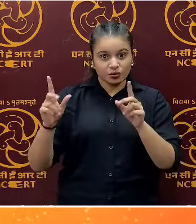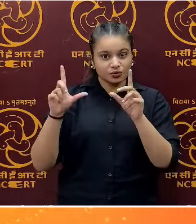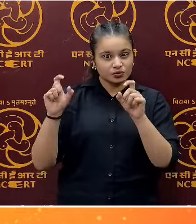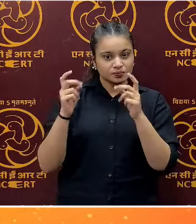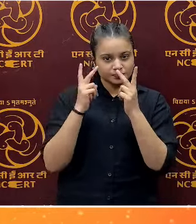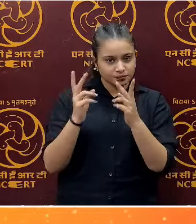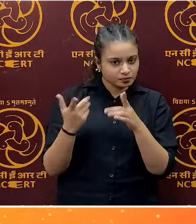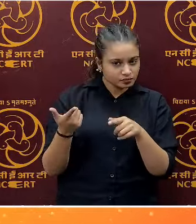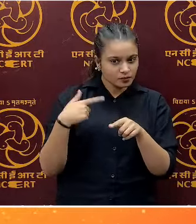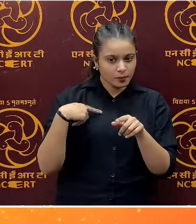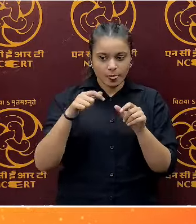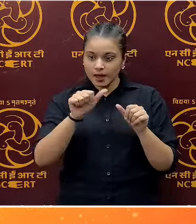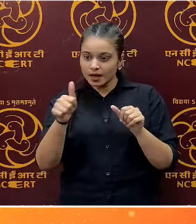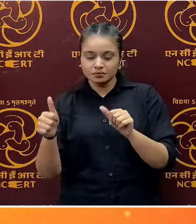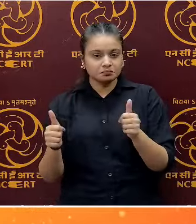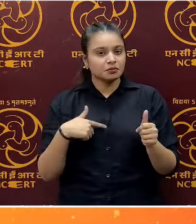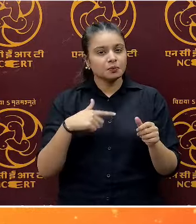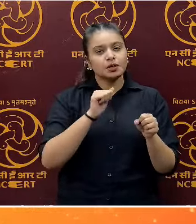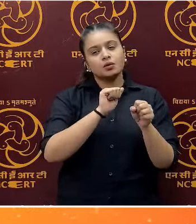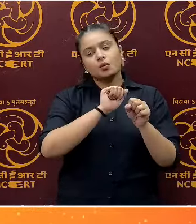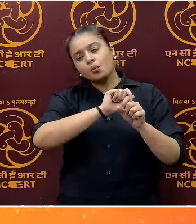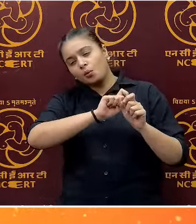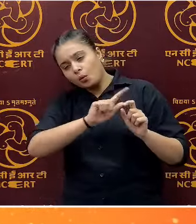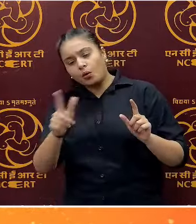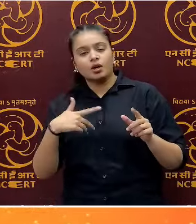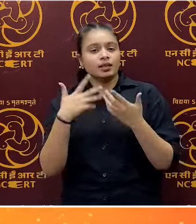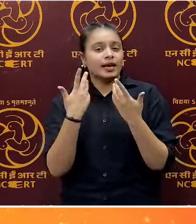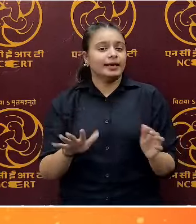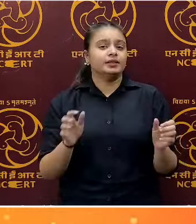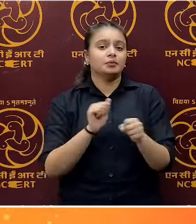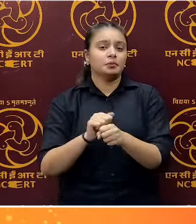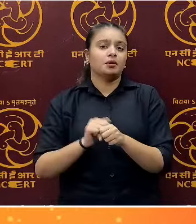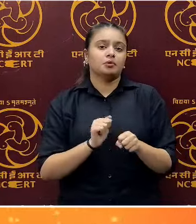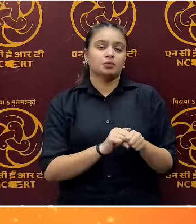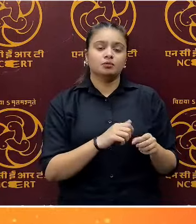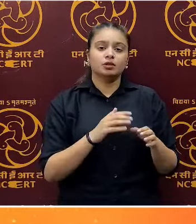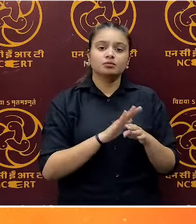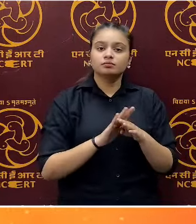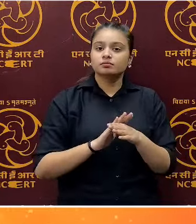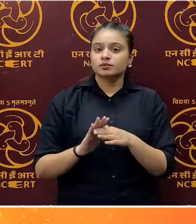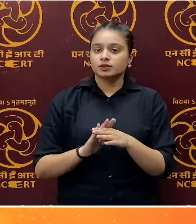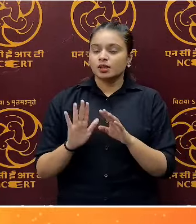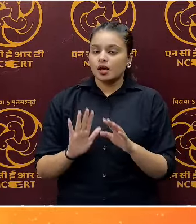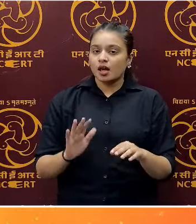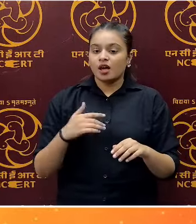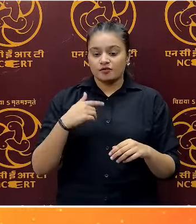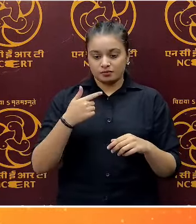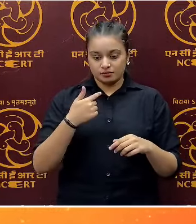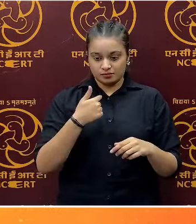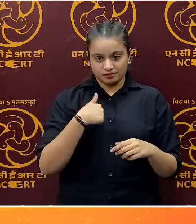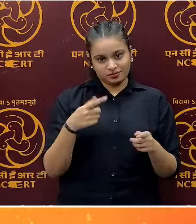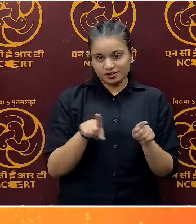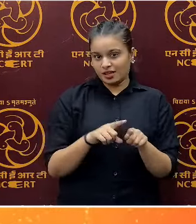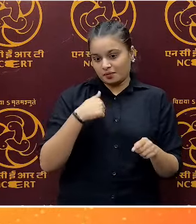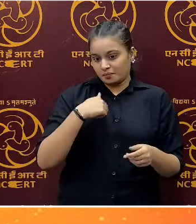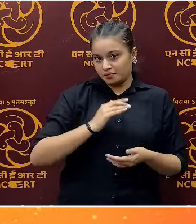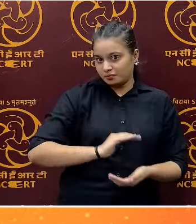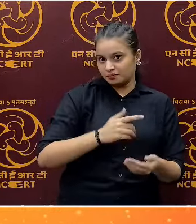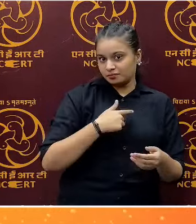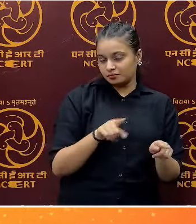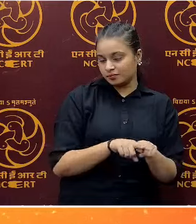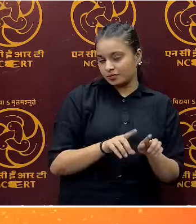doing something or the other. They all are engaged in some or the other activity, right? When we were kid, ma'am, do you remember what sort